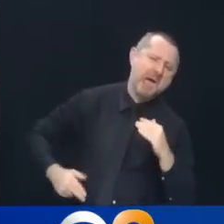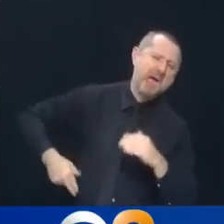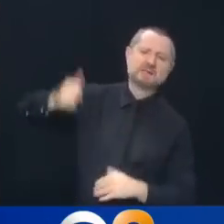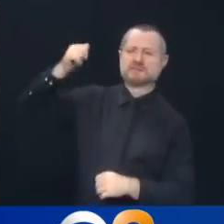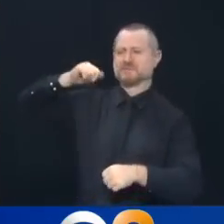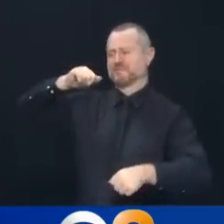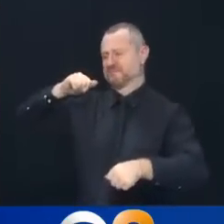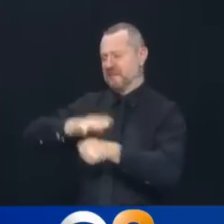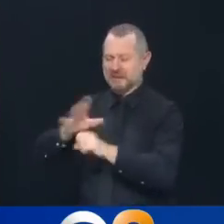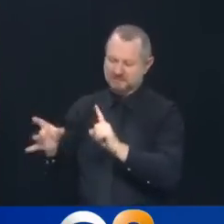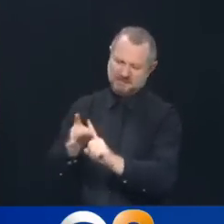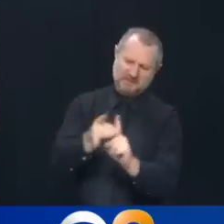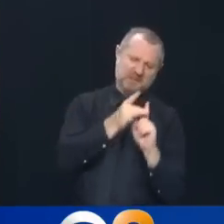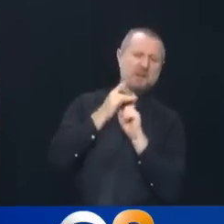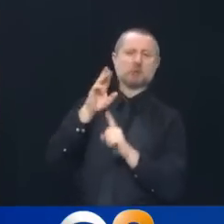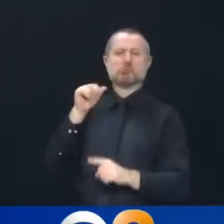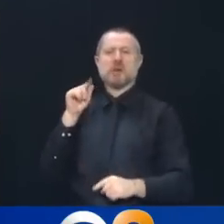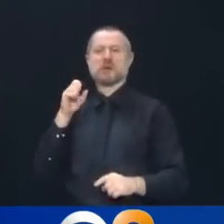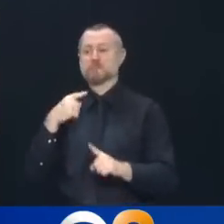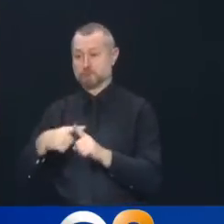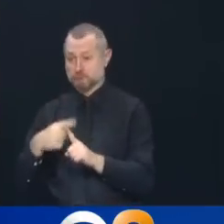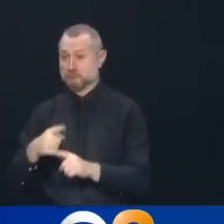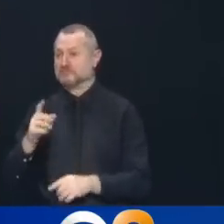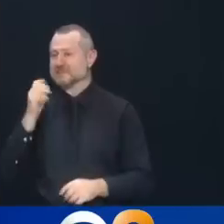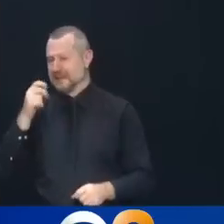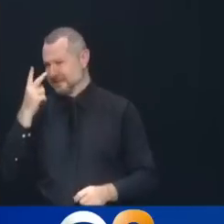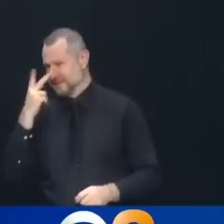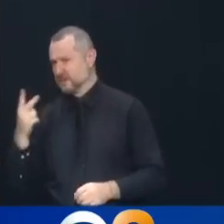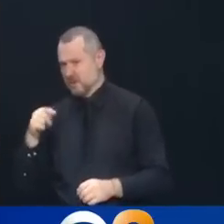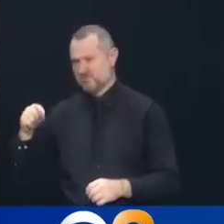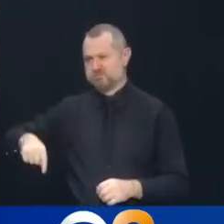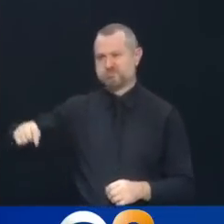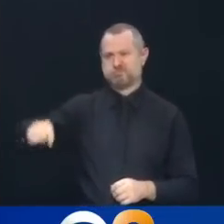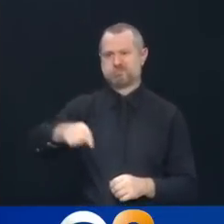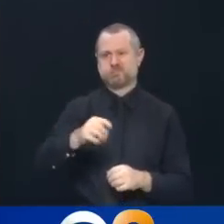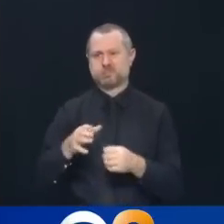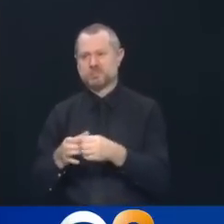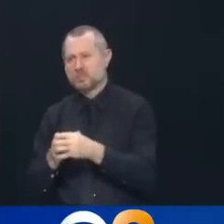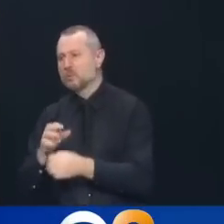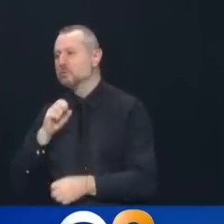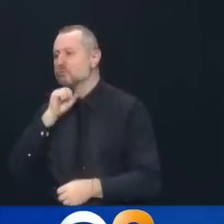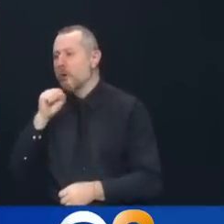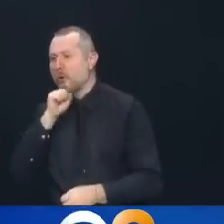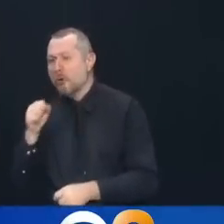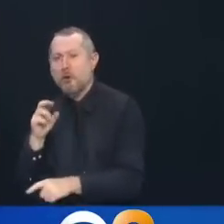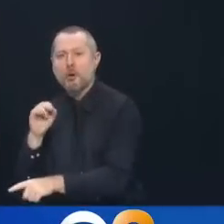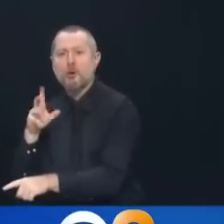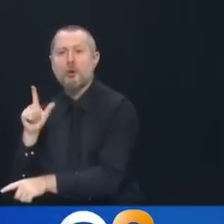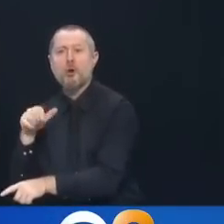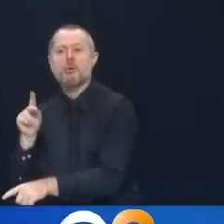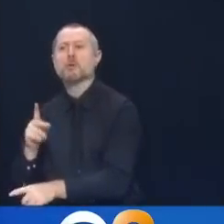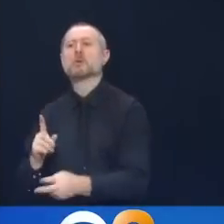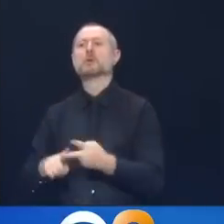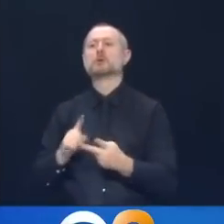we're still seeing clusters in Rockland and Chemung. Why hasn't New York taken broader steps like closing down indoor dining